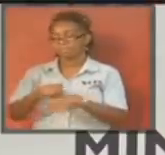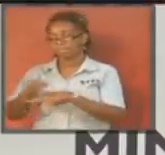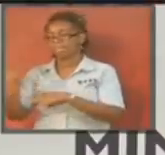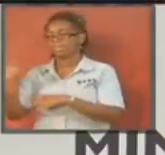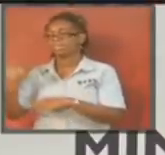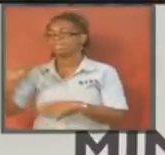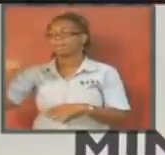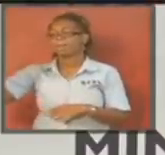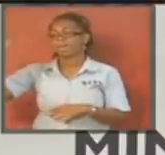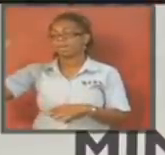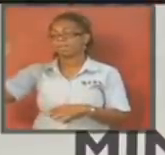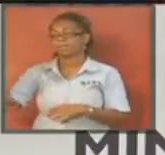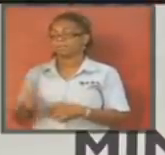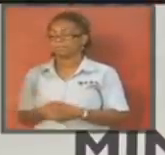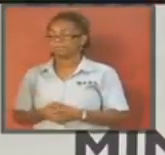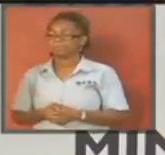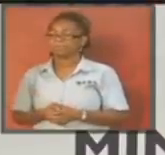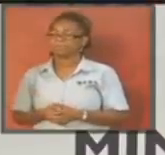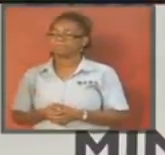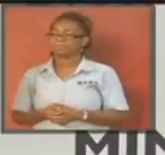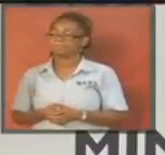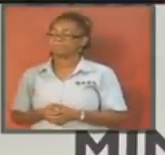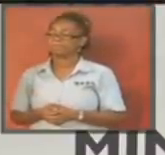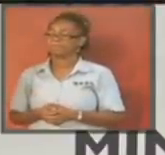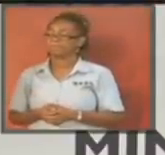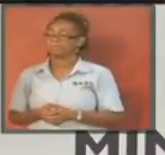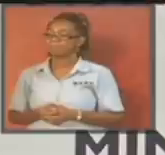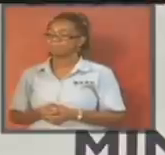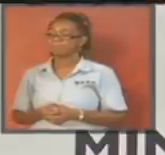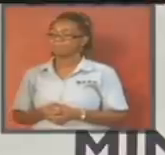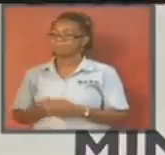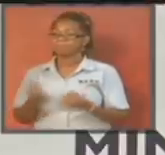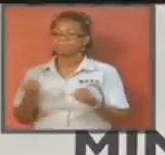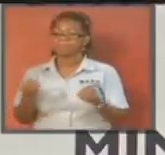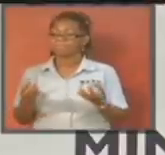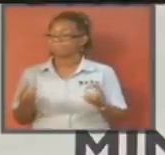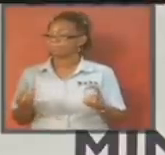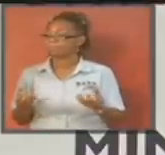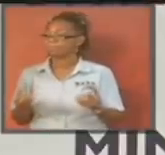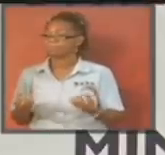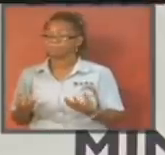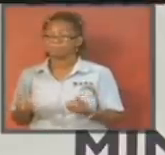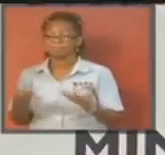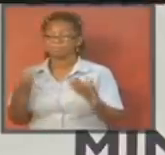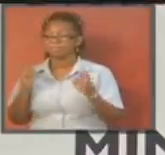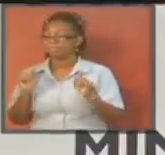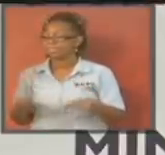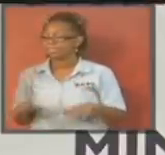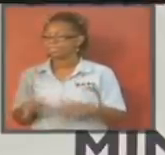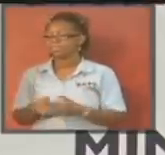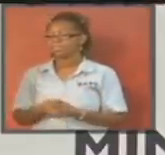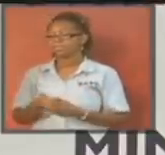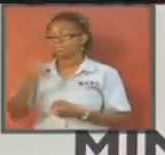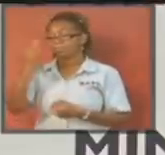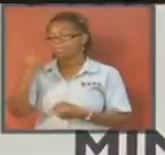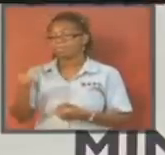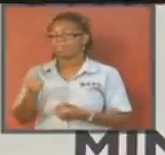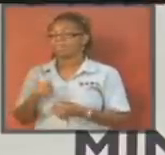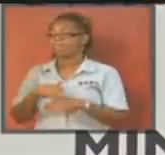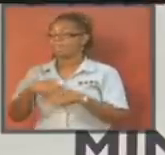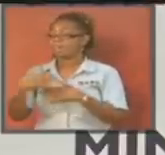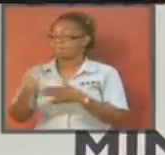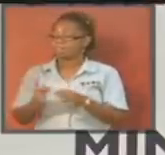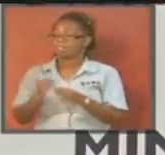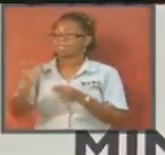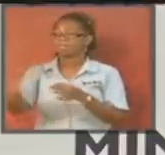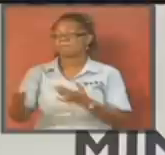you have seen in the national community, because of the large number of tests, especially in April and May, there has been a further delay. So it has affected